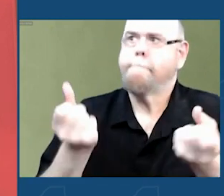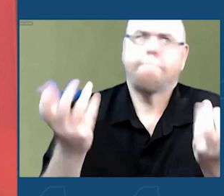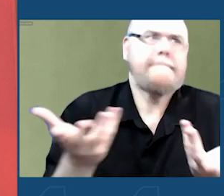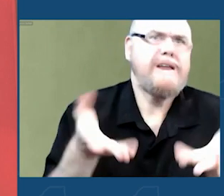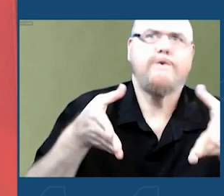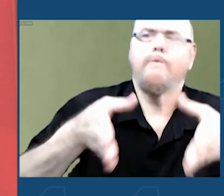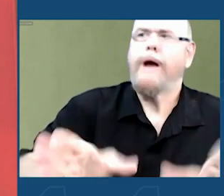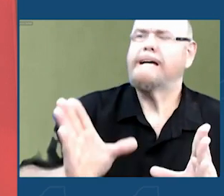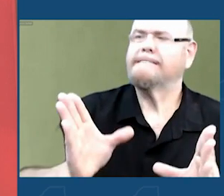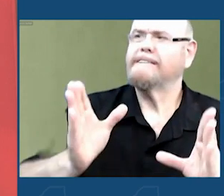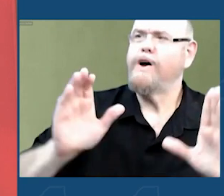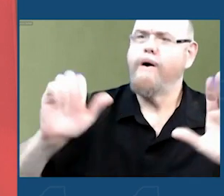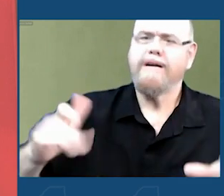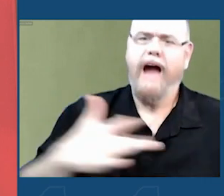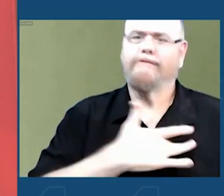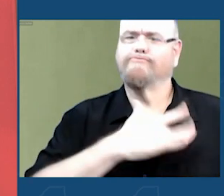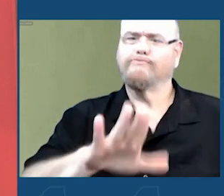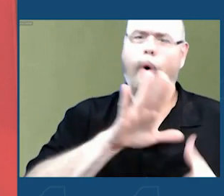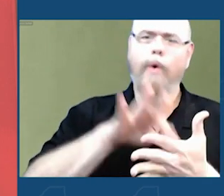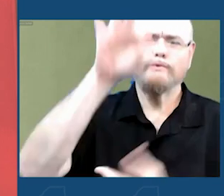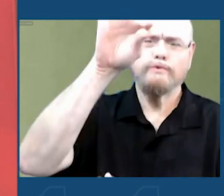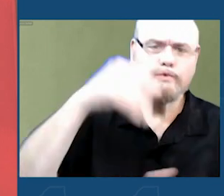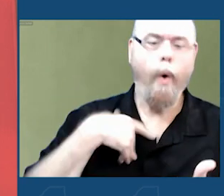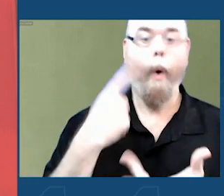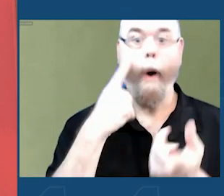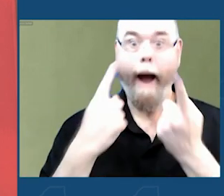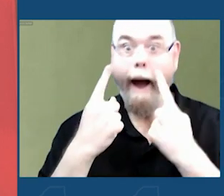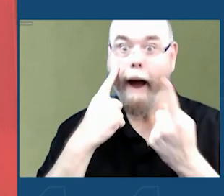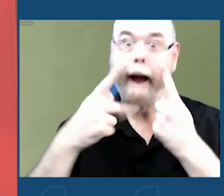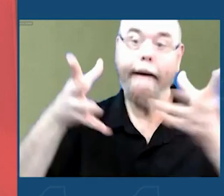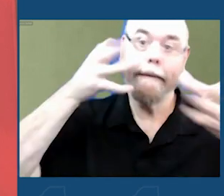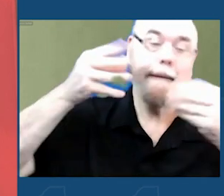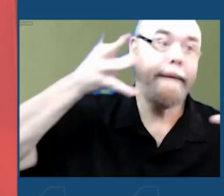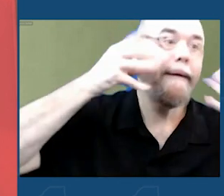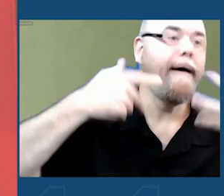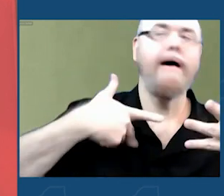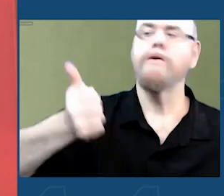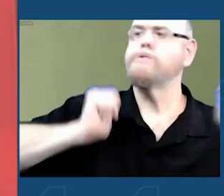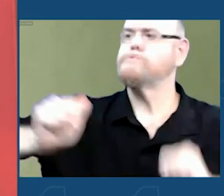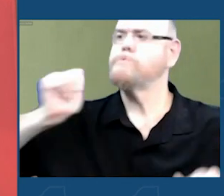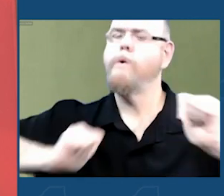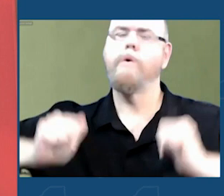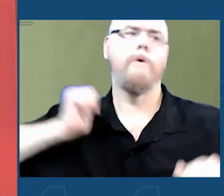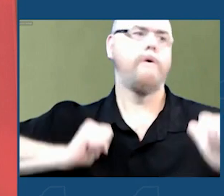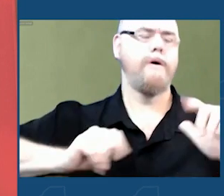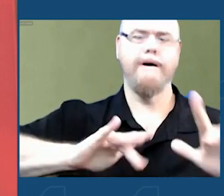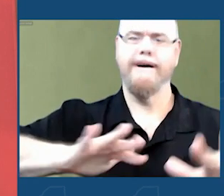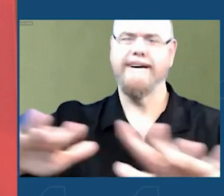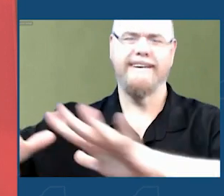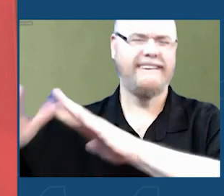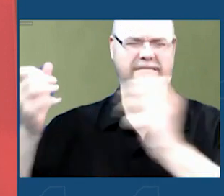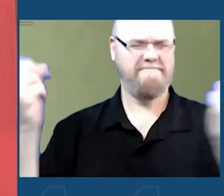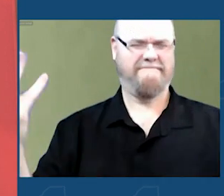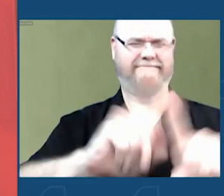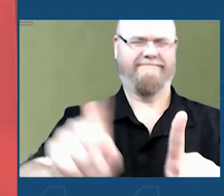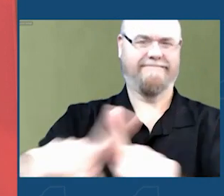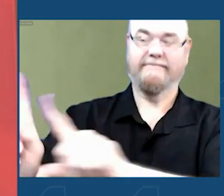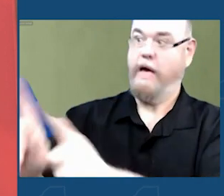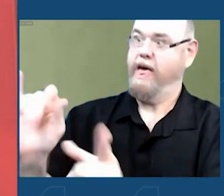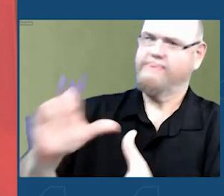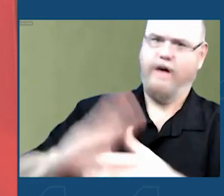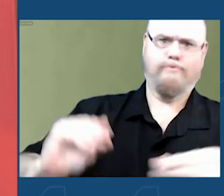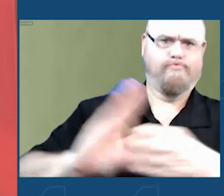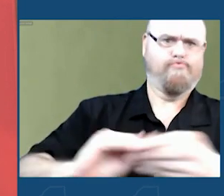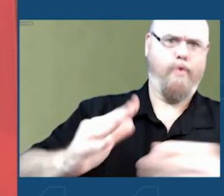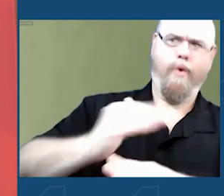ears, listening to the music. It's also just becoming engaged in a story that's over, 500 years old, hundreds of years